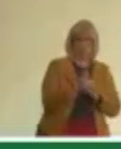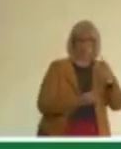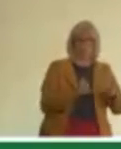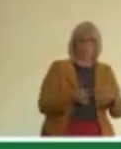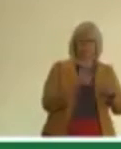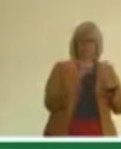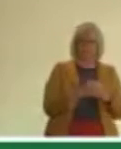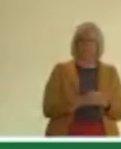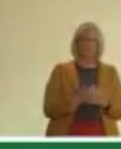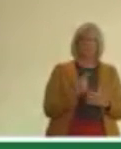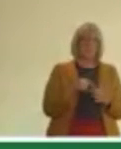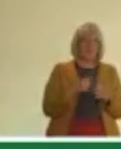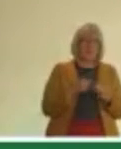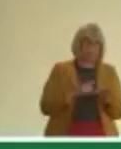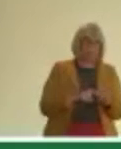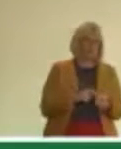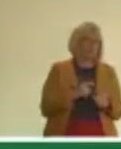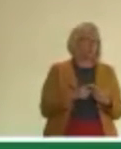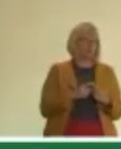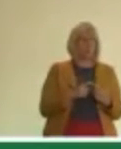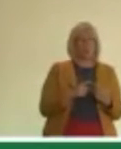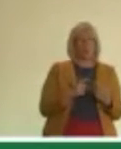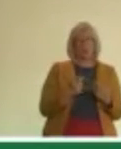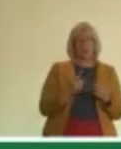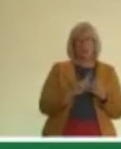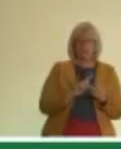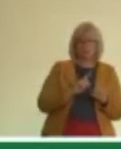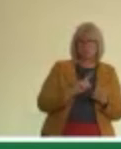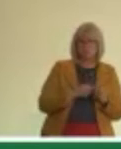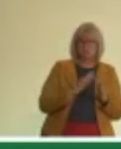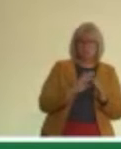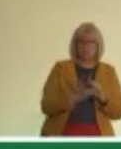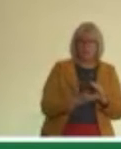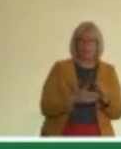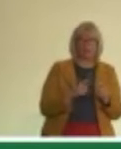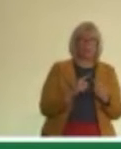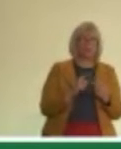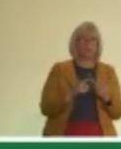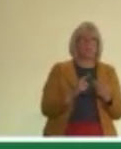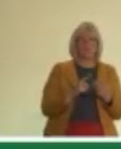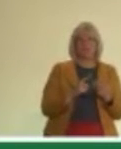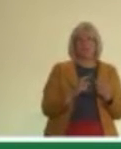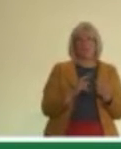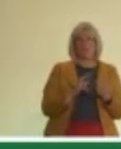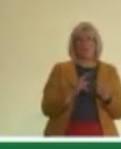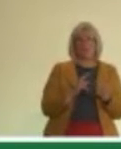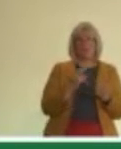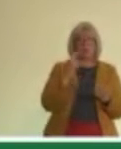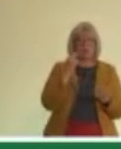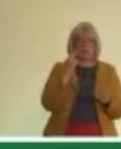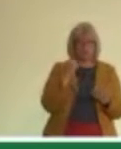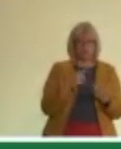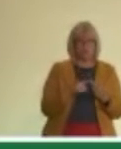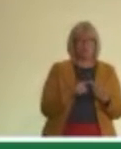They were from Ecuador, Jamaica, Nigeria, everywhere you can imagine. Now, when I first went to meet them, the CEO rewarded them